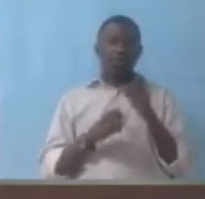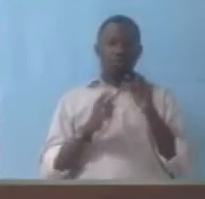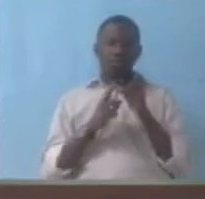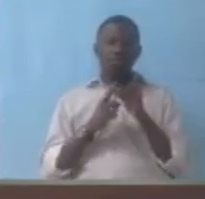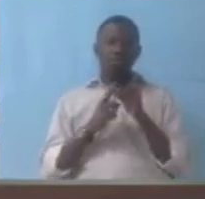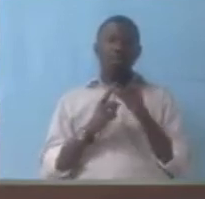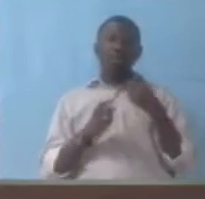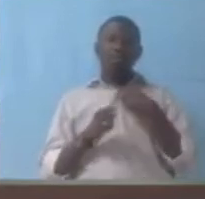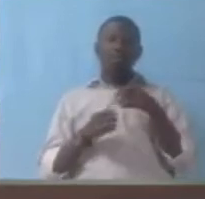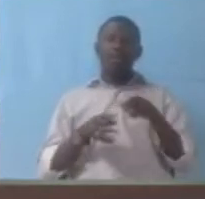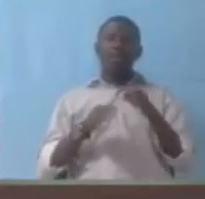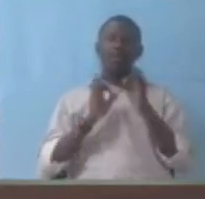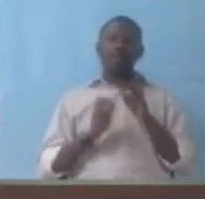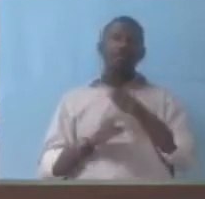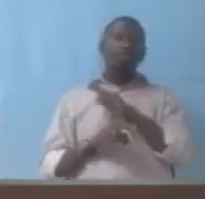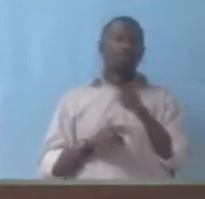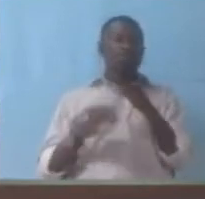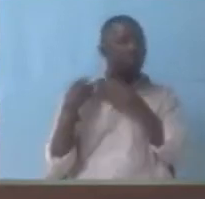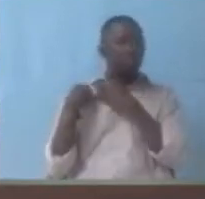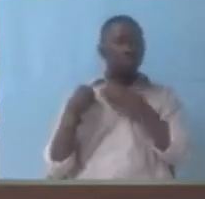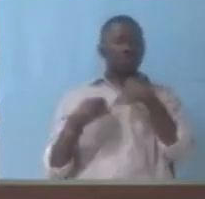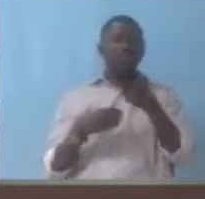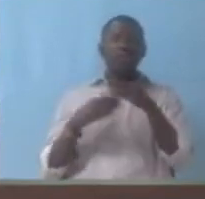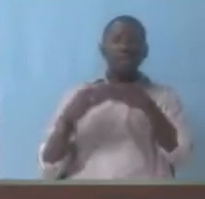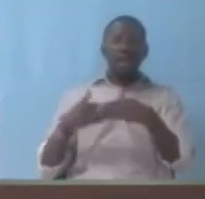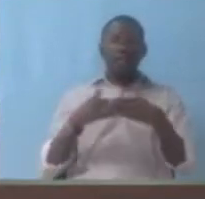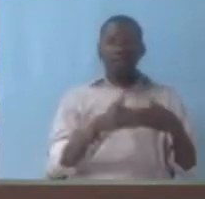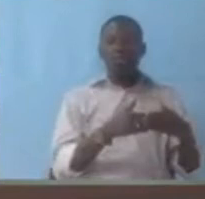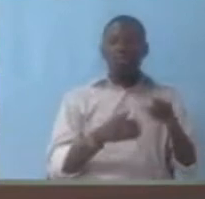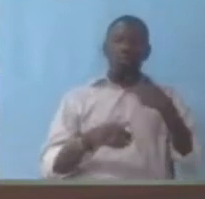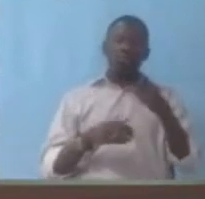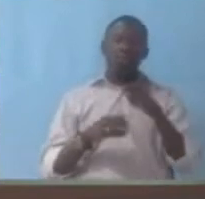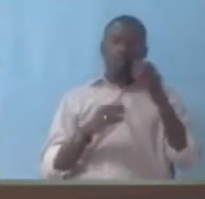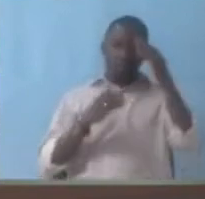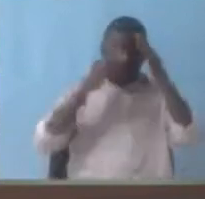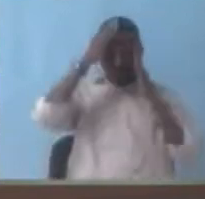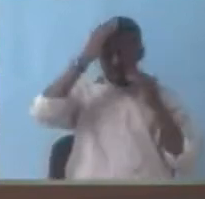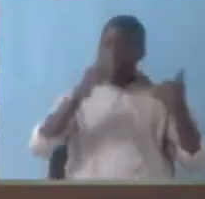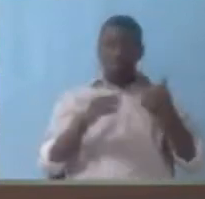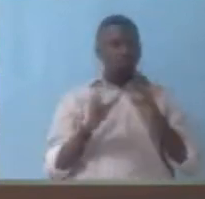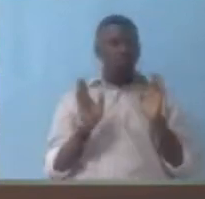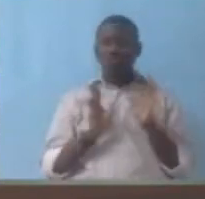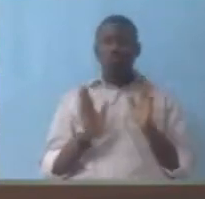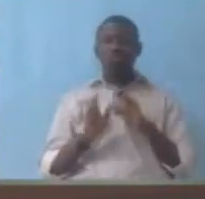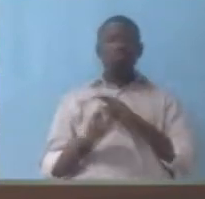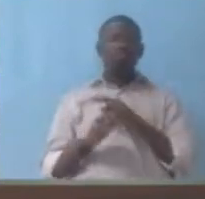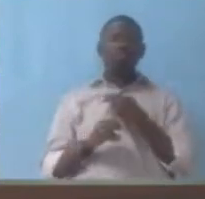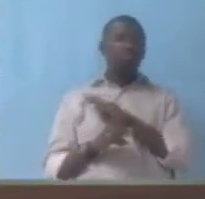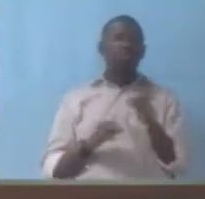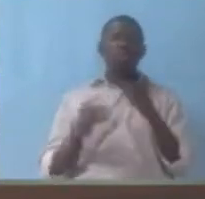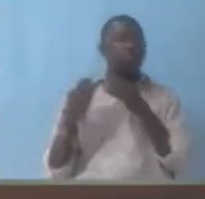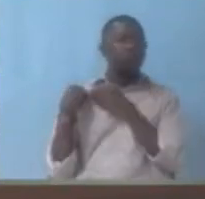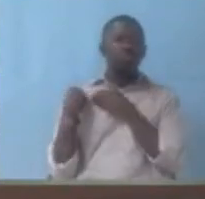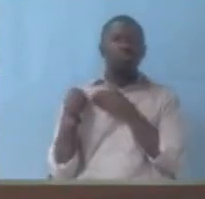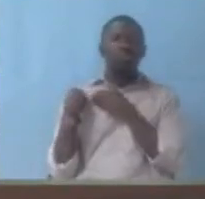no responsibility for the actions of the military. Sojaro labara kolunta ak fem fem duno tala je. And